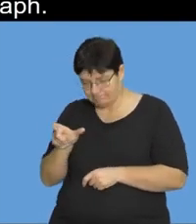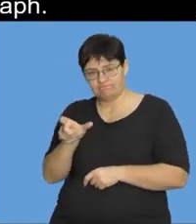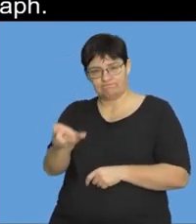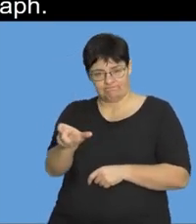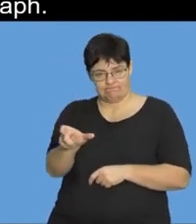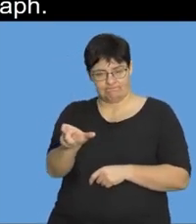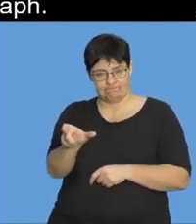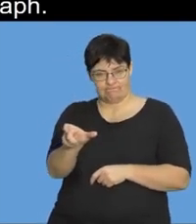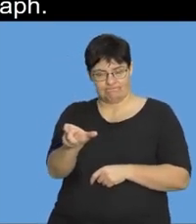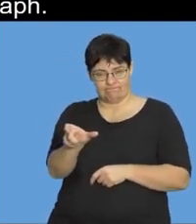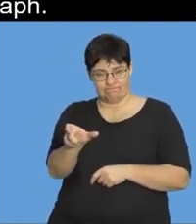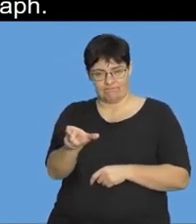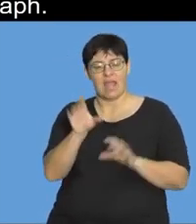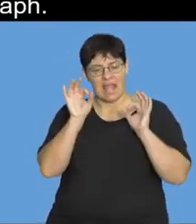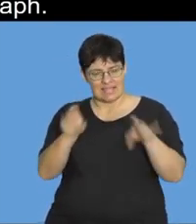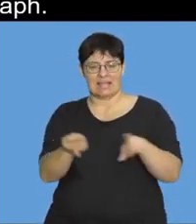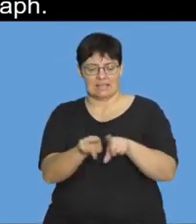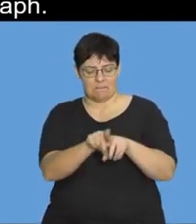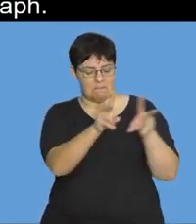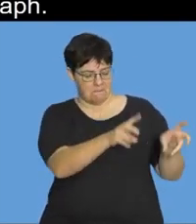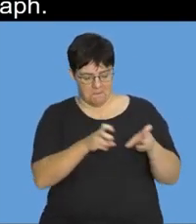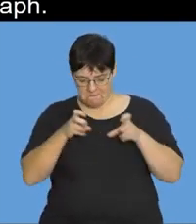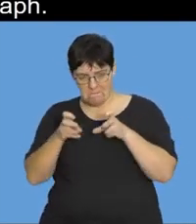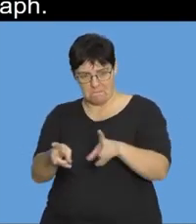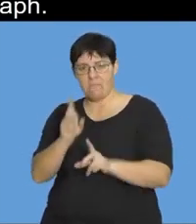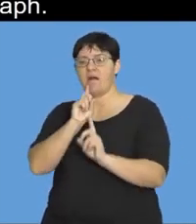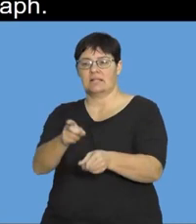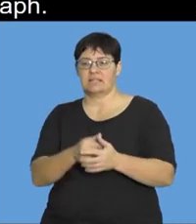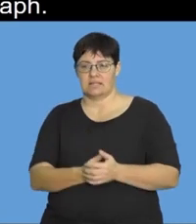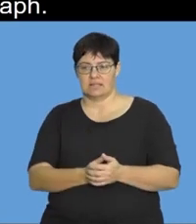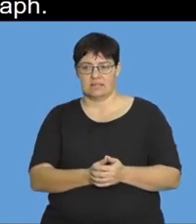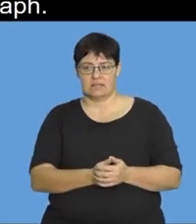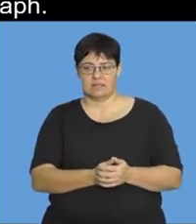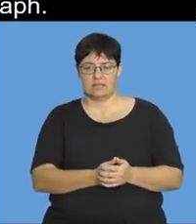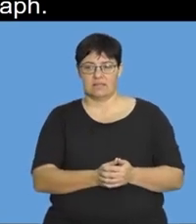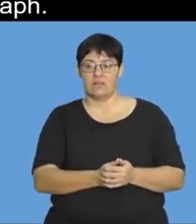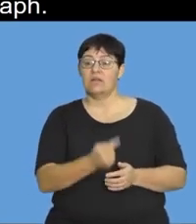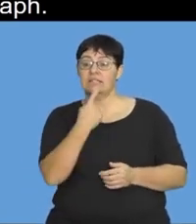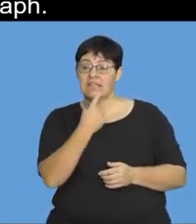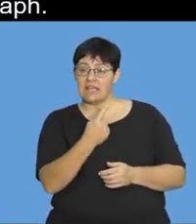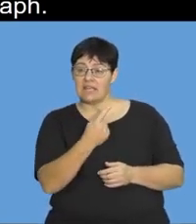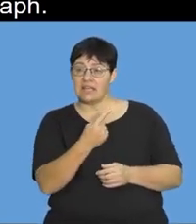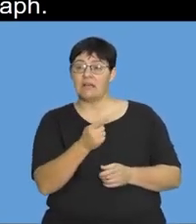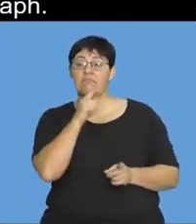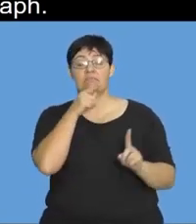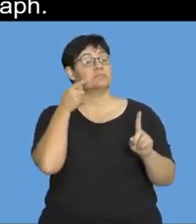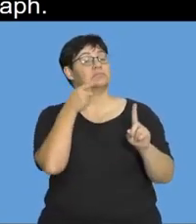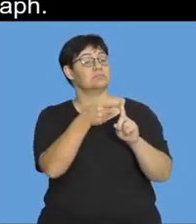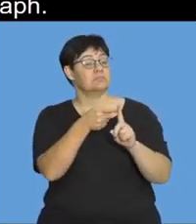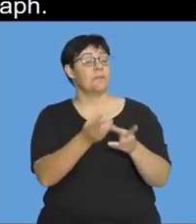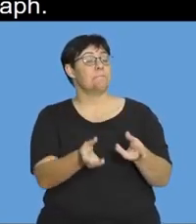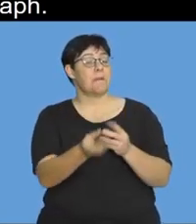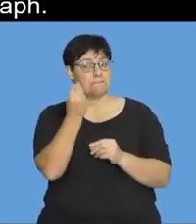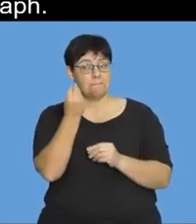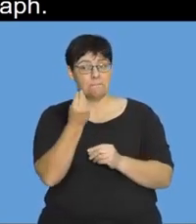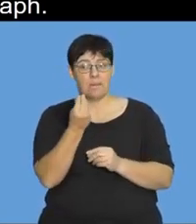write it exactly like this as your answer. As soon as you see the word to determine, That